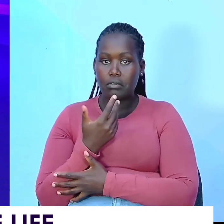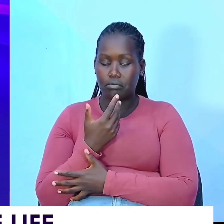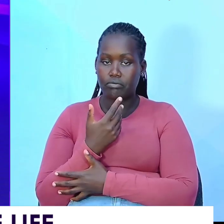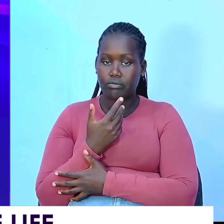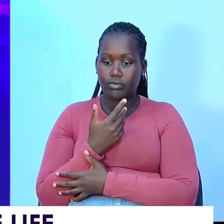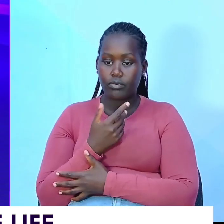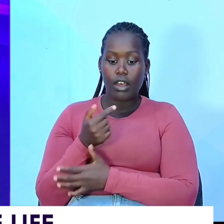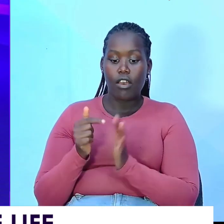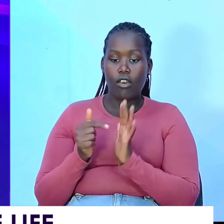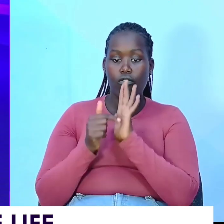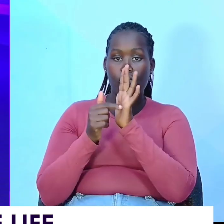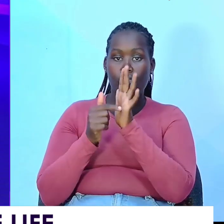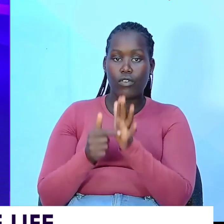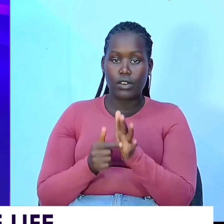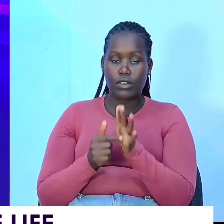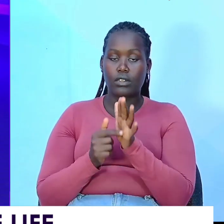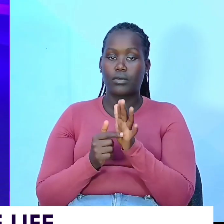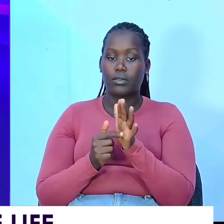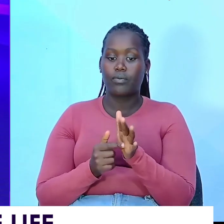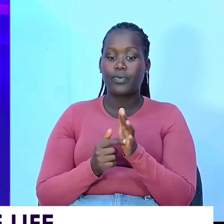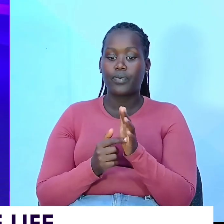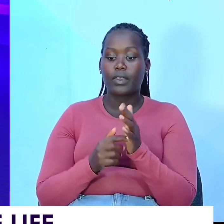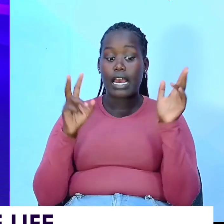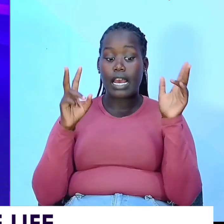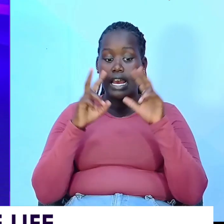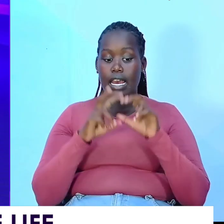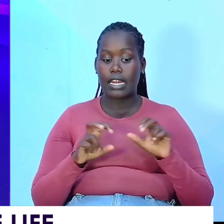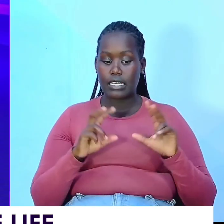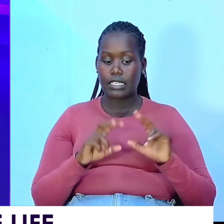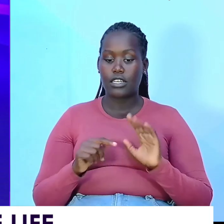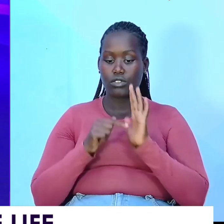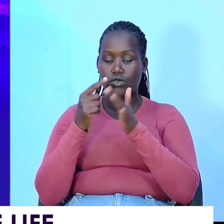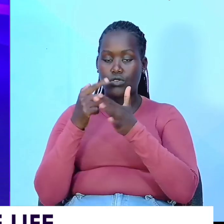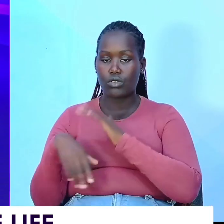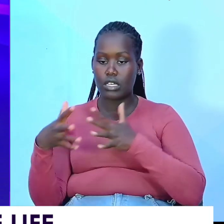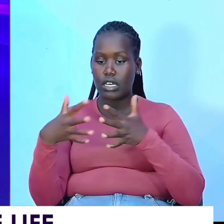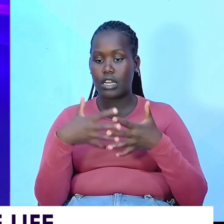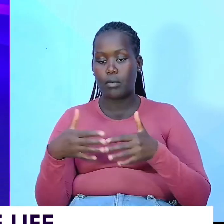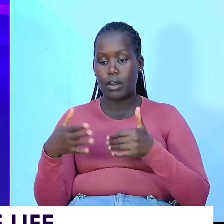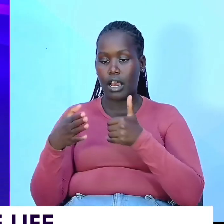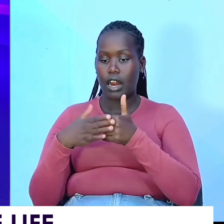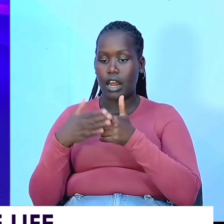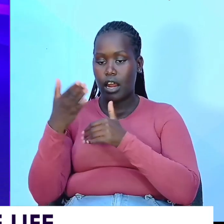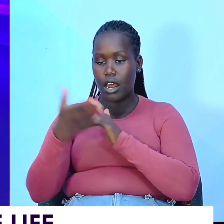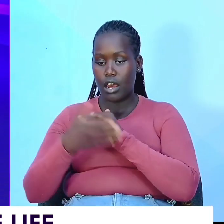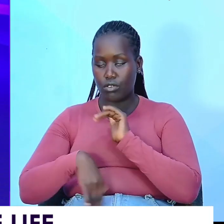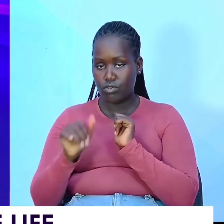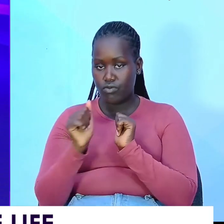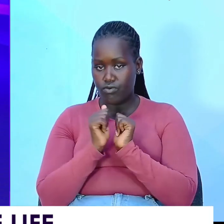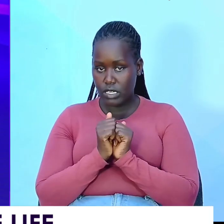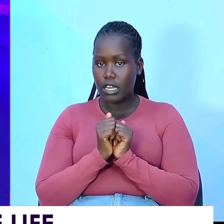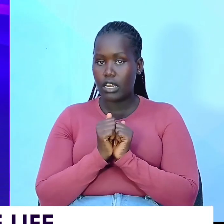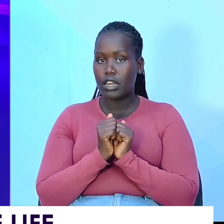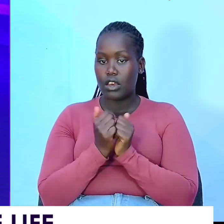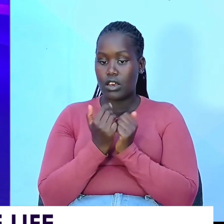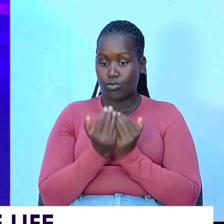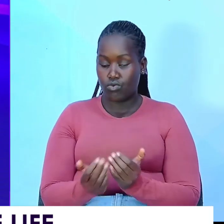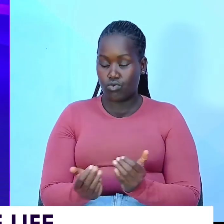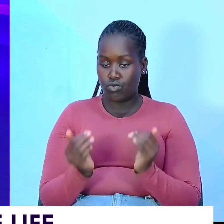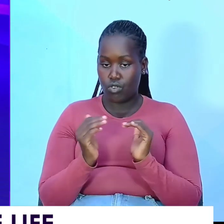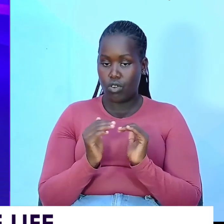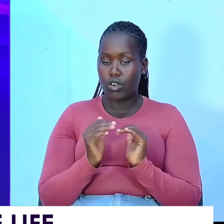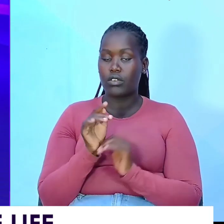For instance, research shows that in America, 9 out of 10, out of every 10 children